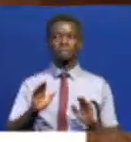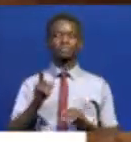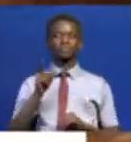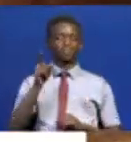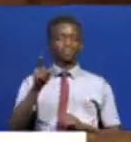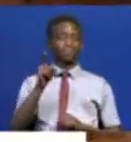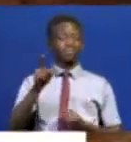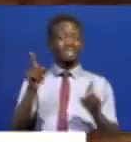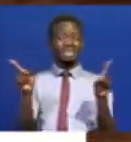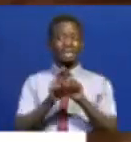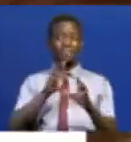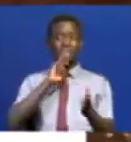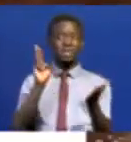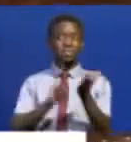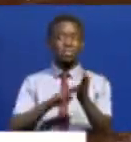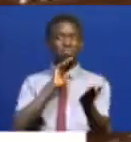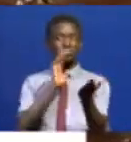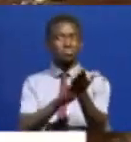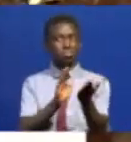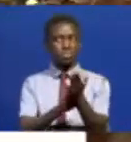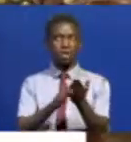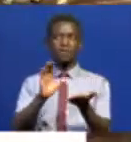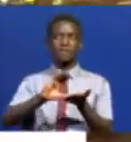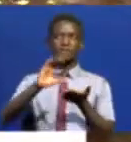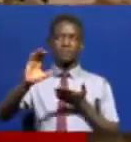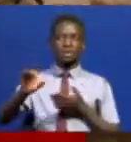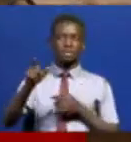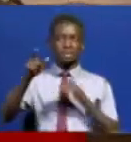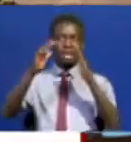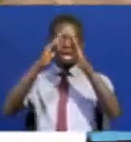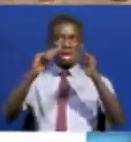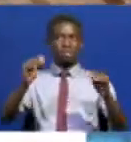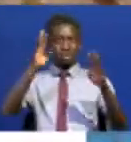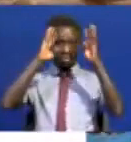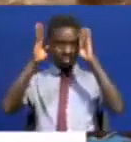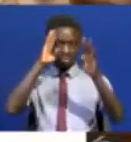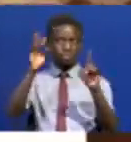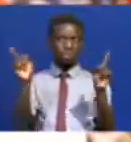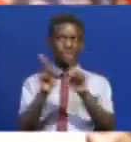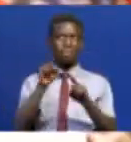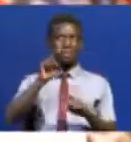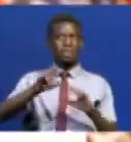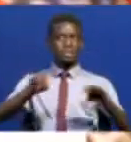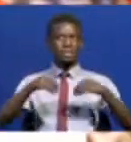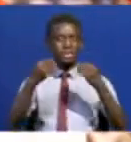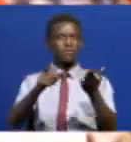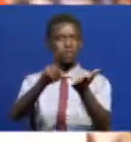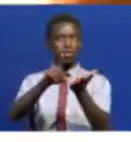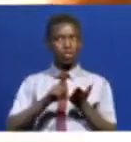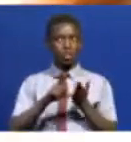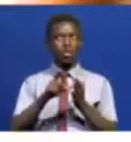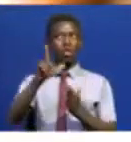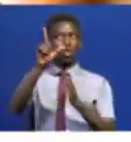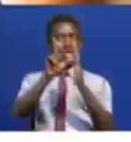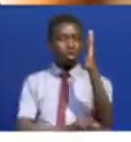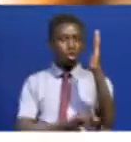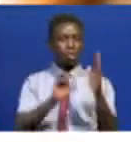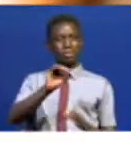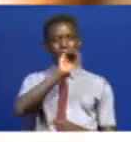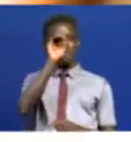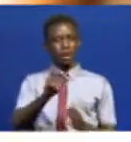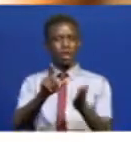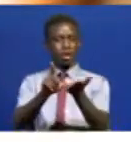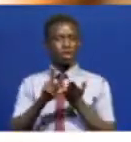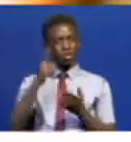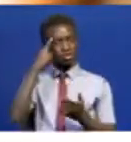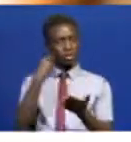The report also recommended increased funding for house finance initiatives, such as providing grants or low-interest loans to financial institutions